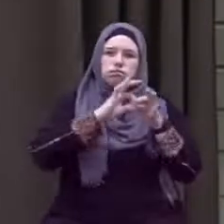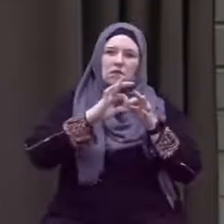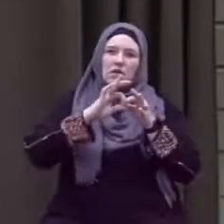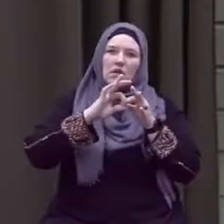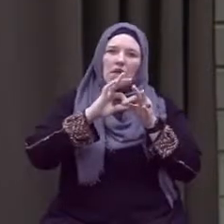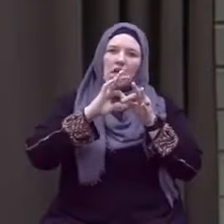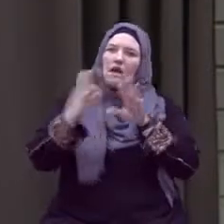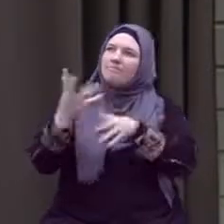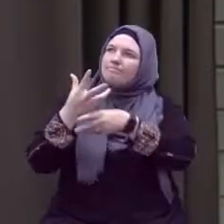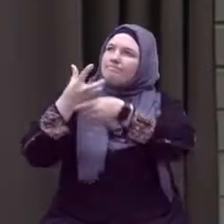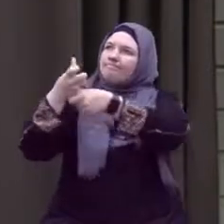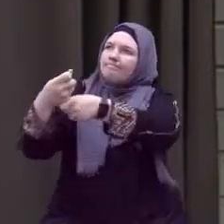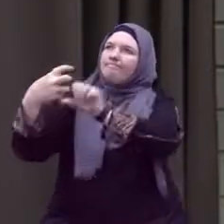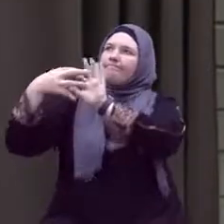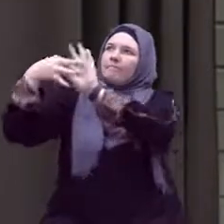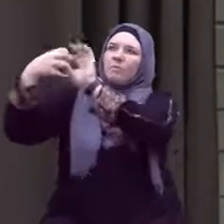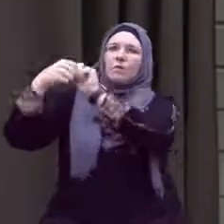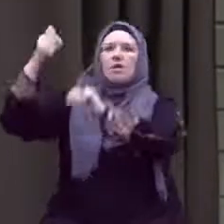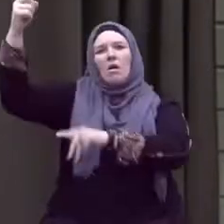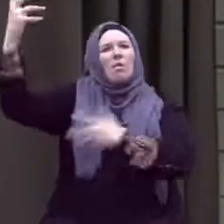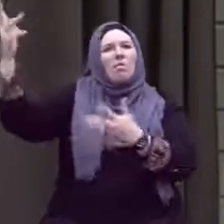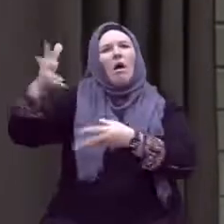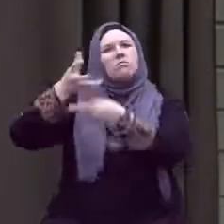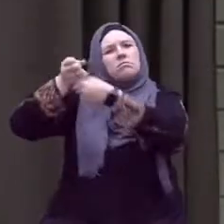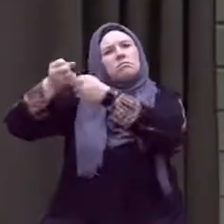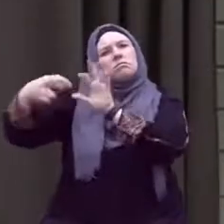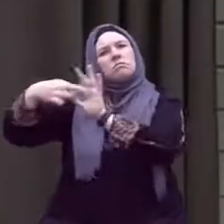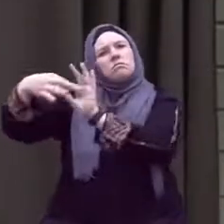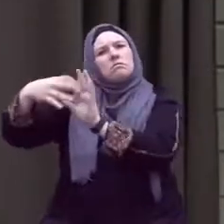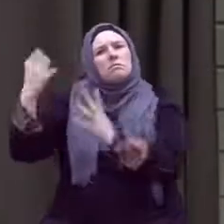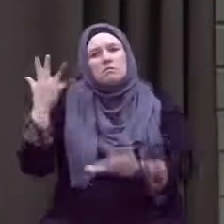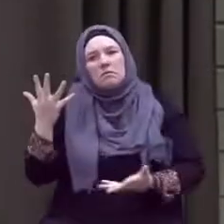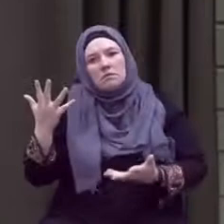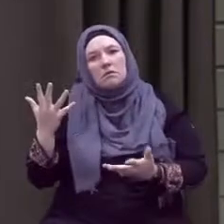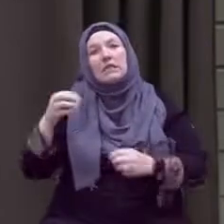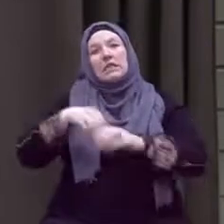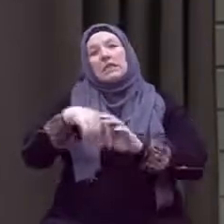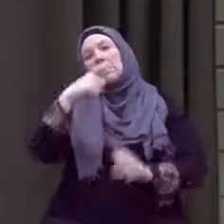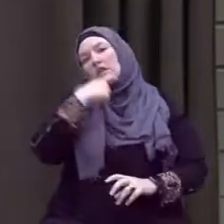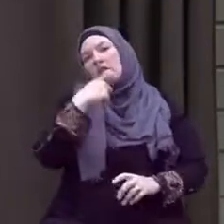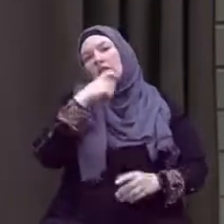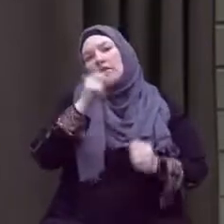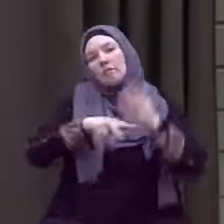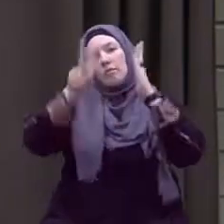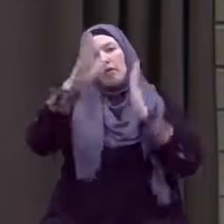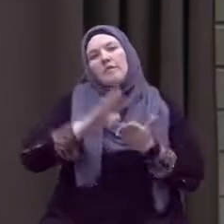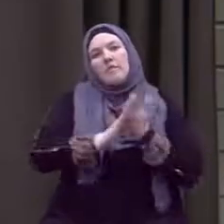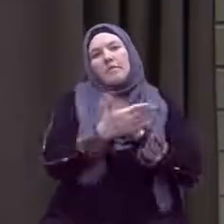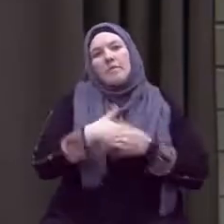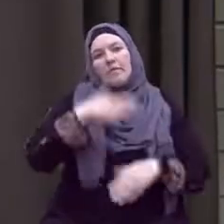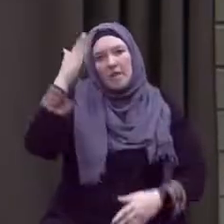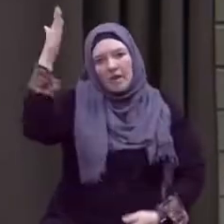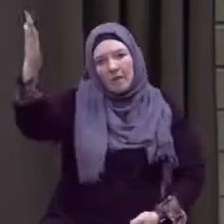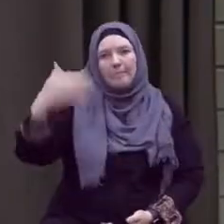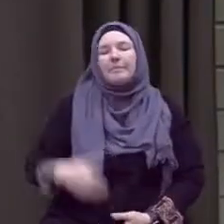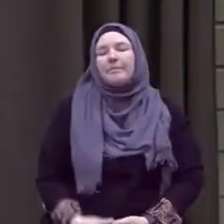robe of Allah. What is the robe of Allah? In the hadith of the Prophet sallallahu alaihi